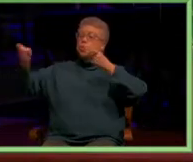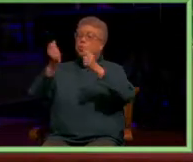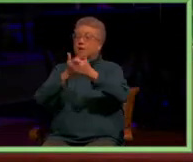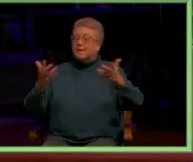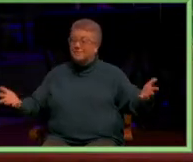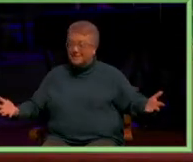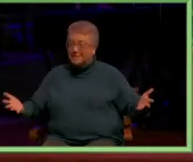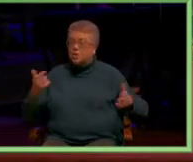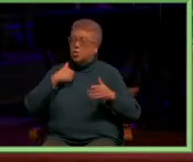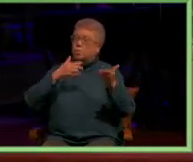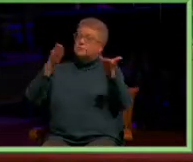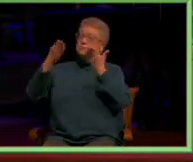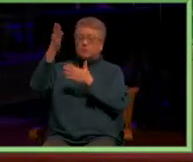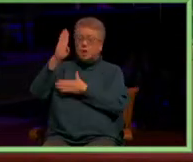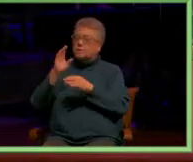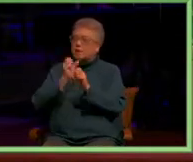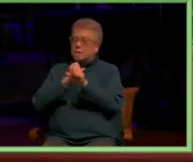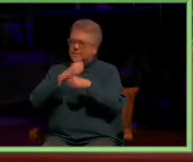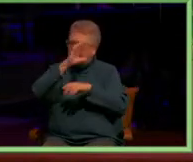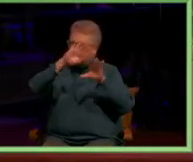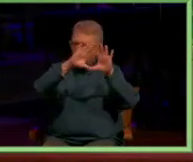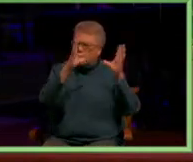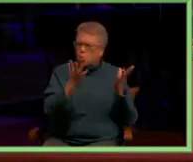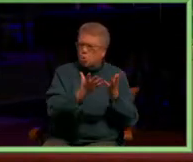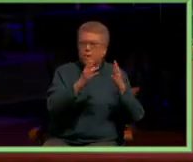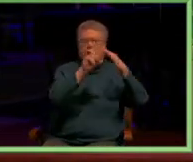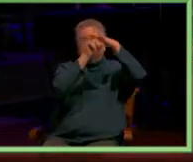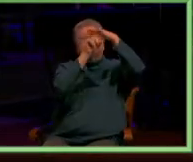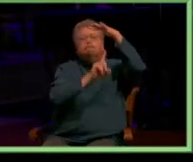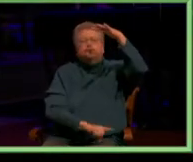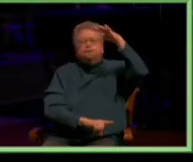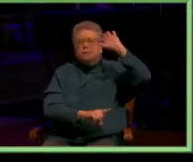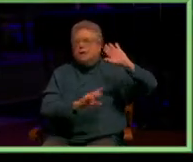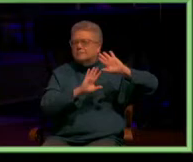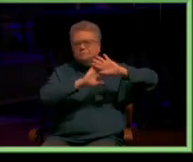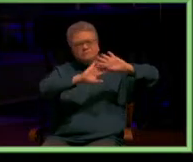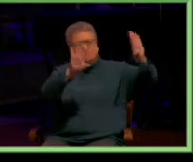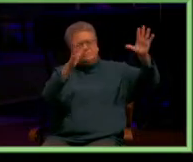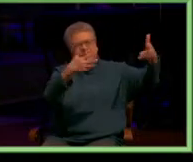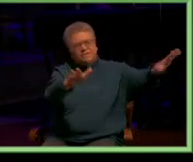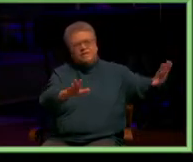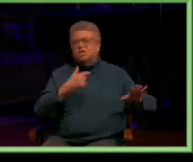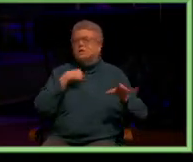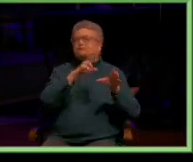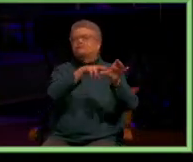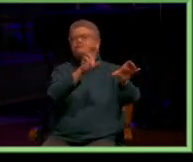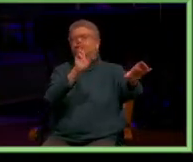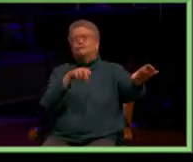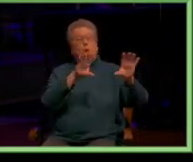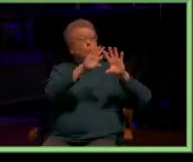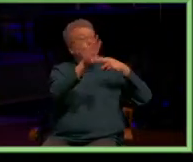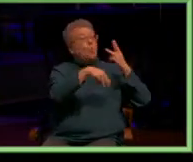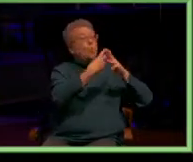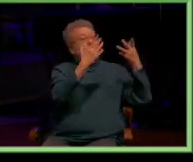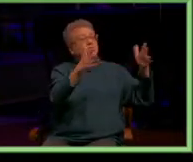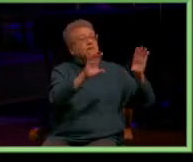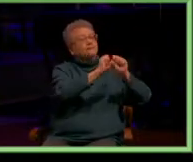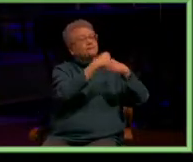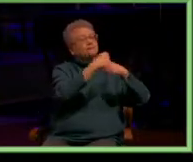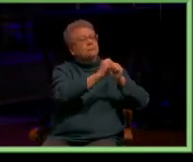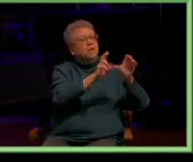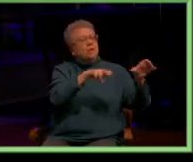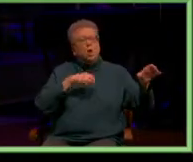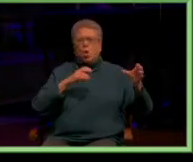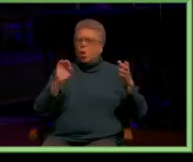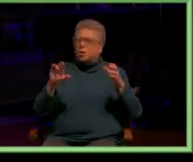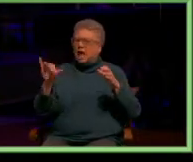serve a God who did not create the world and disappear. He did not create the world and clock out. He did not create the world like chess pieces on a